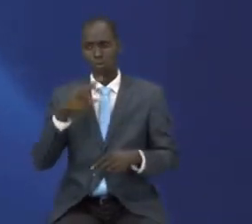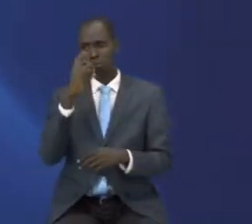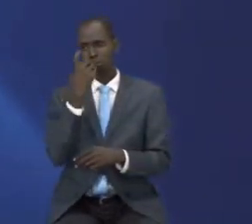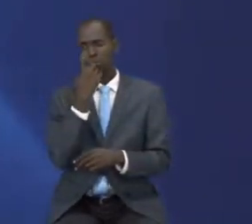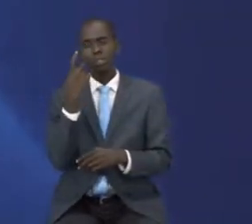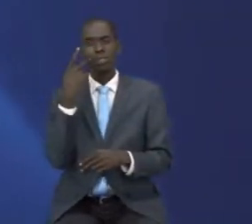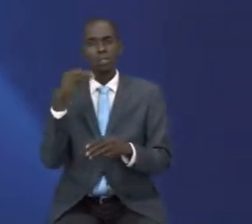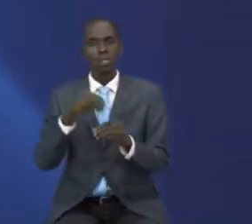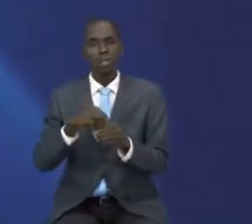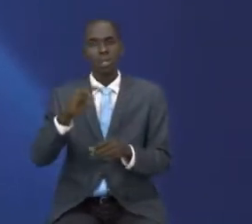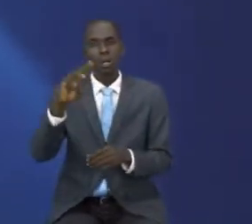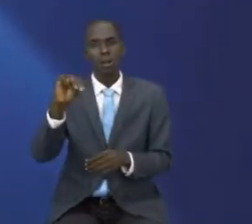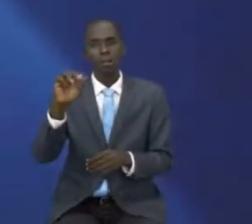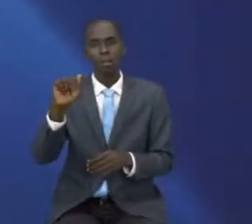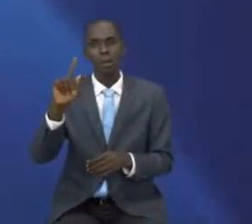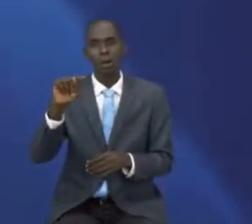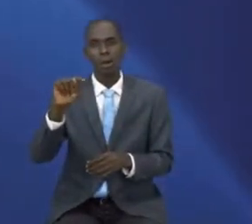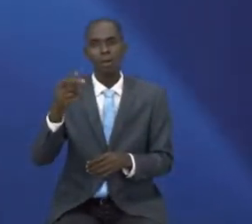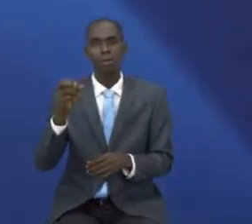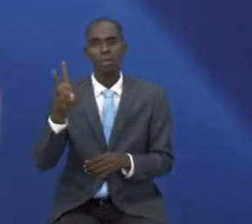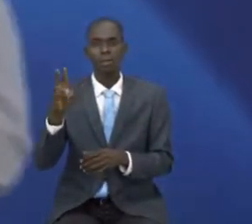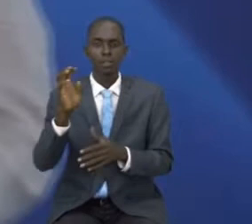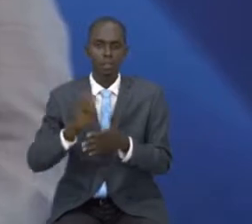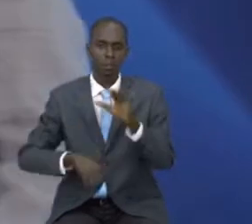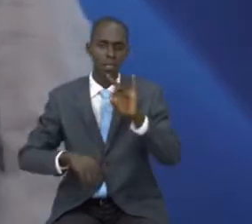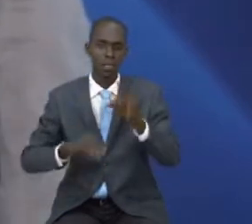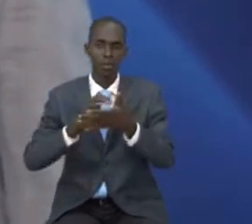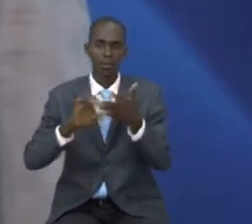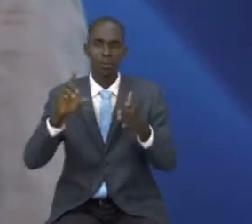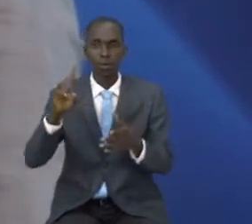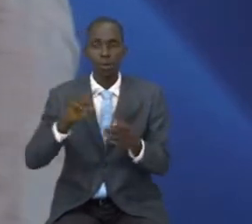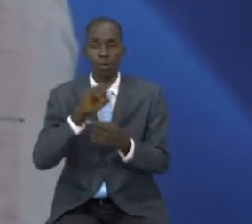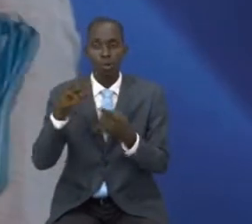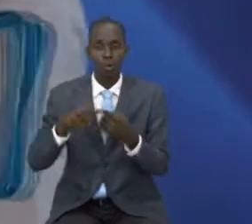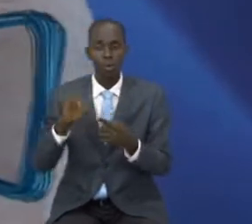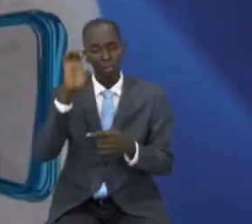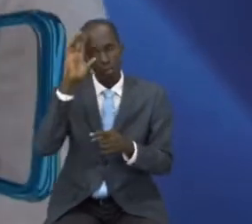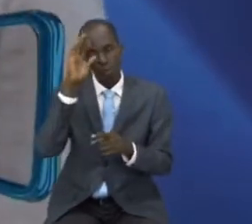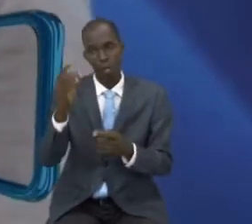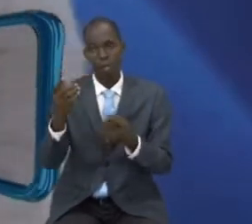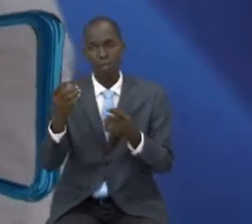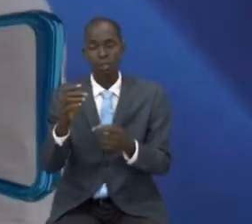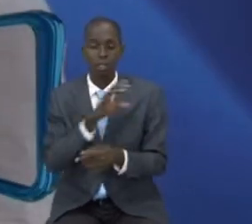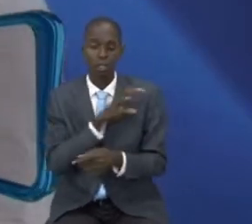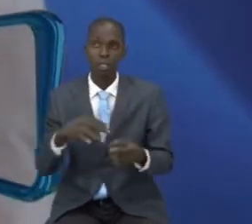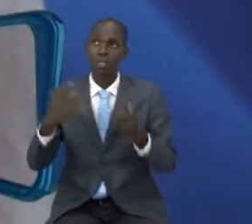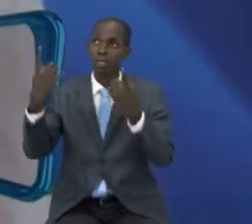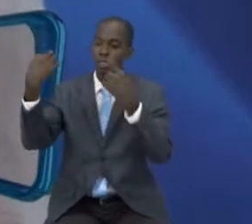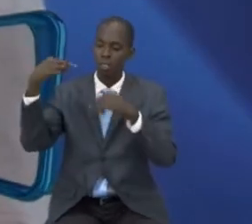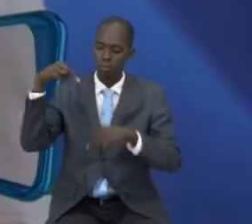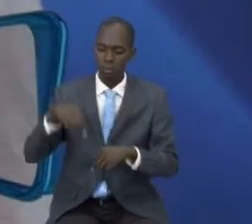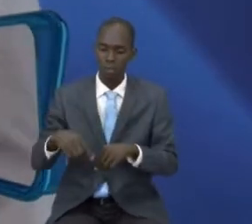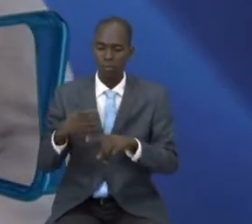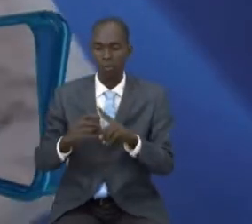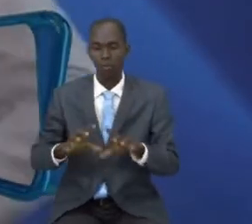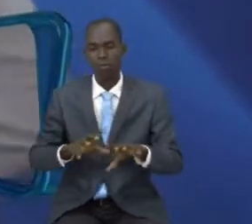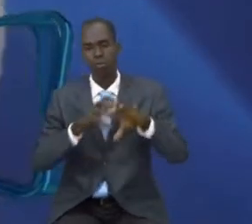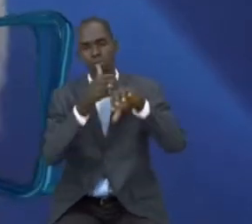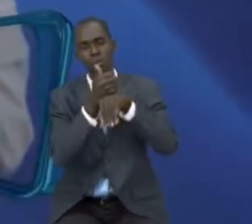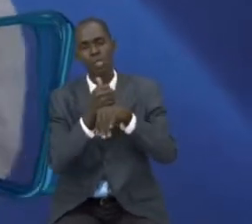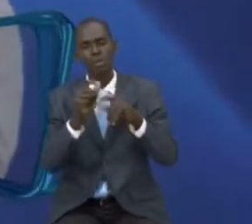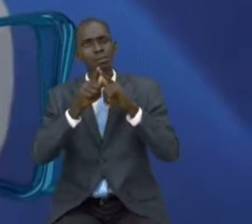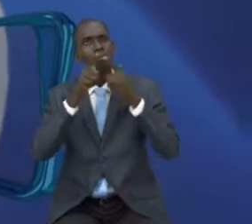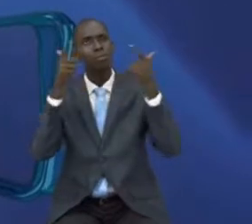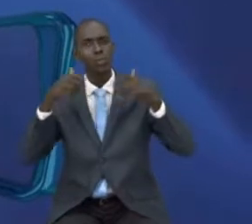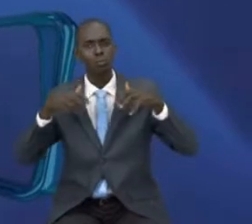Matthew chapter 8, reading from verse 1. When he was come down from the mountain, great